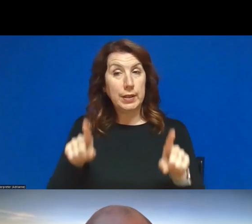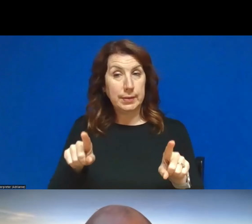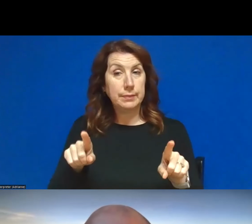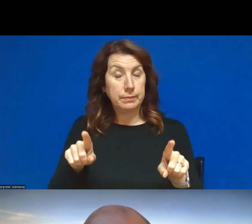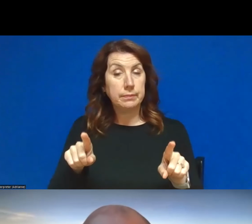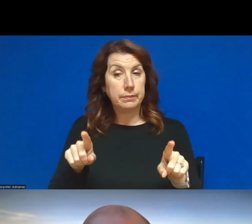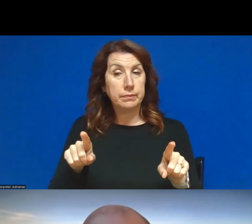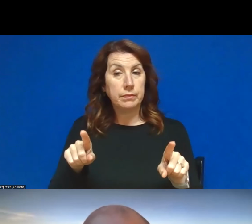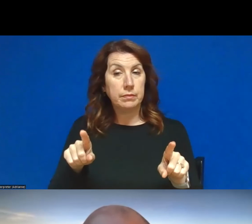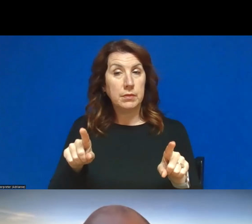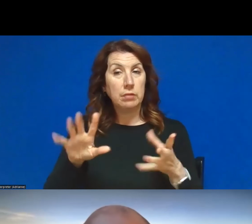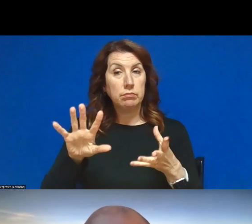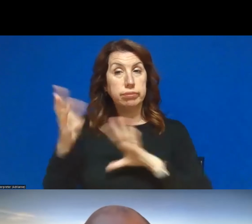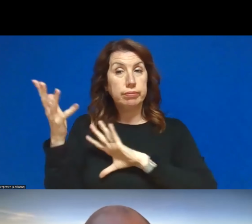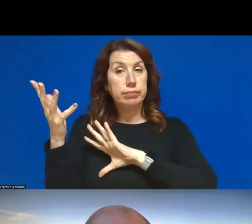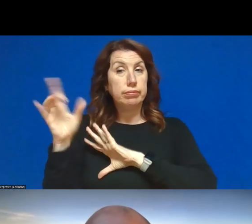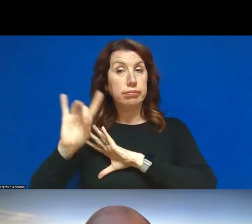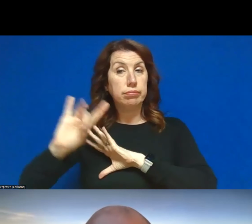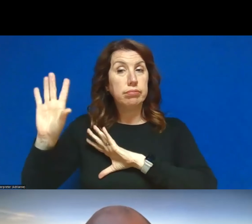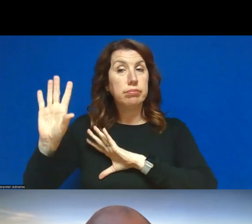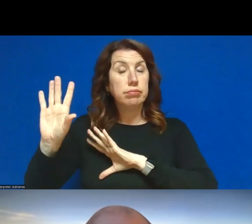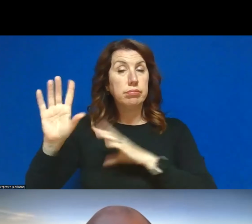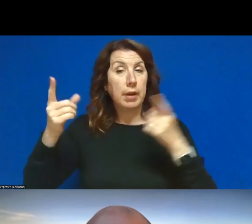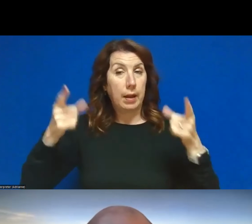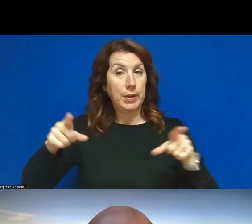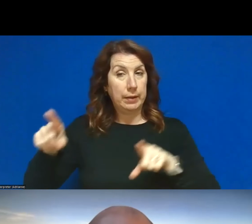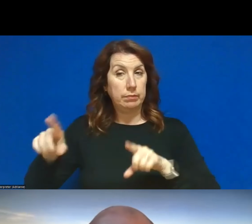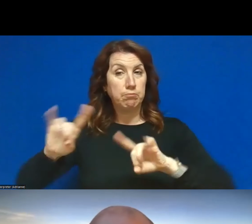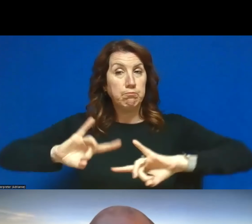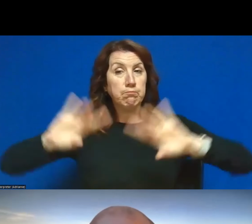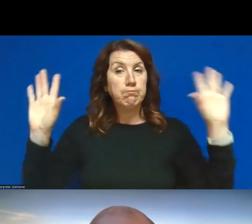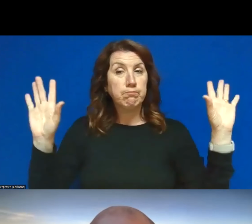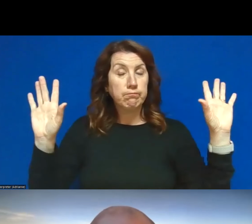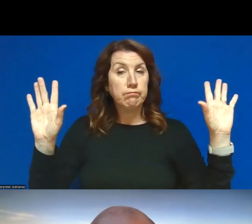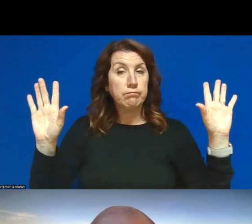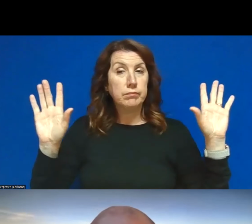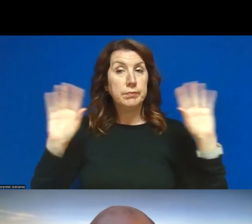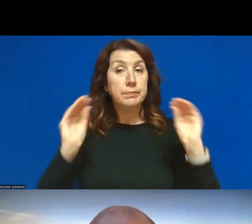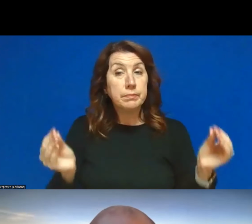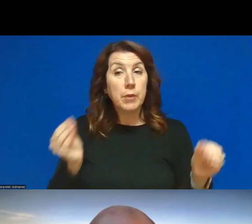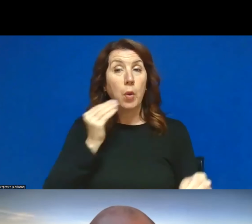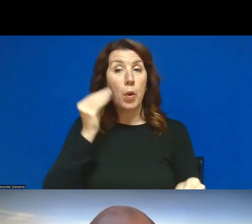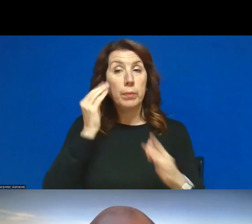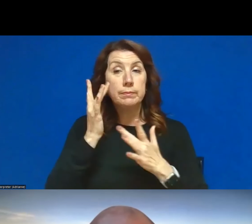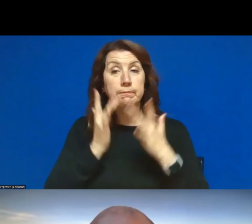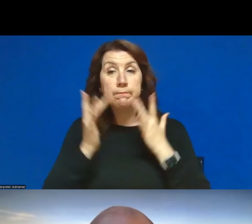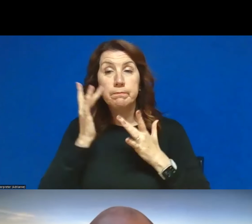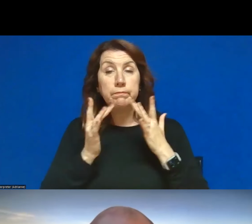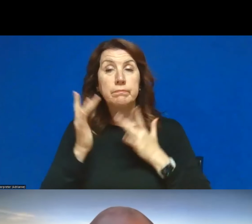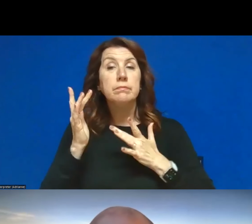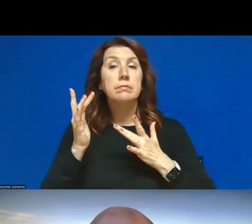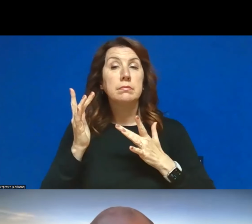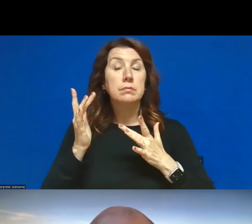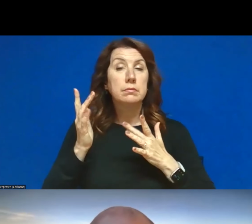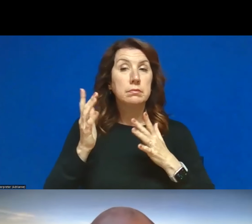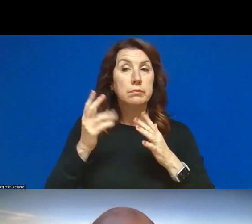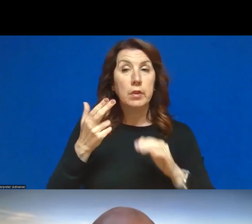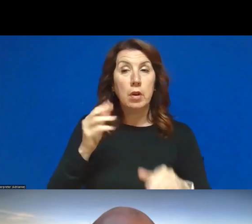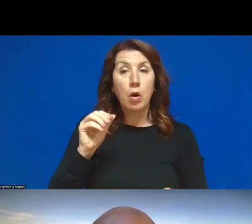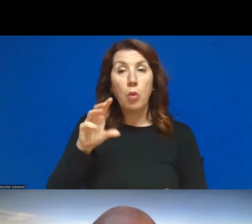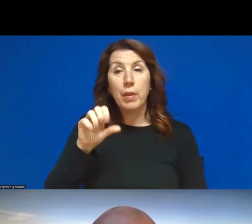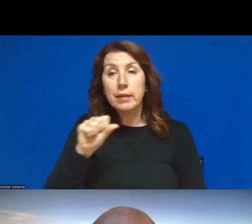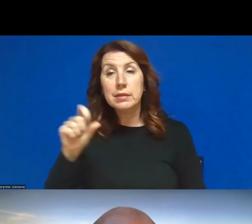is a crisis. There is a homeless and mental health crisis in